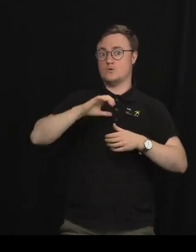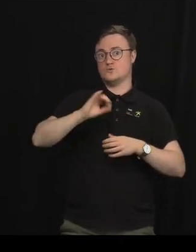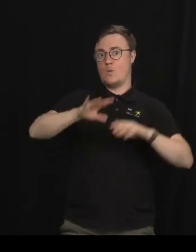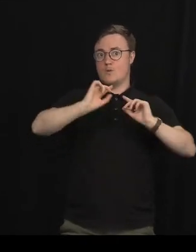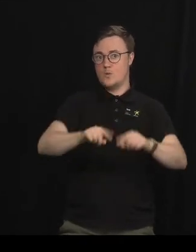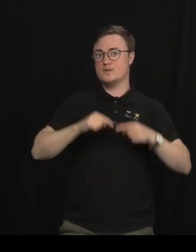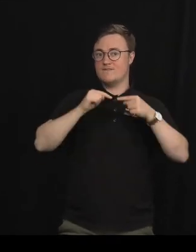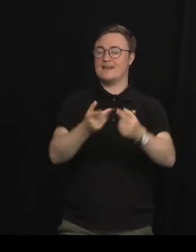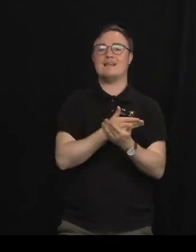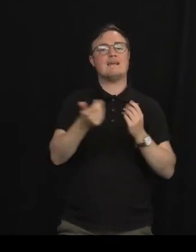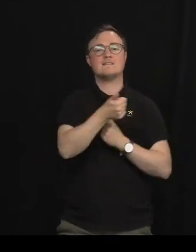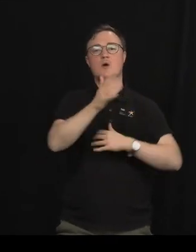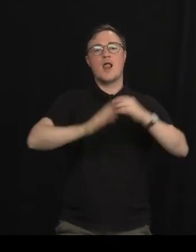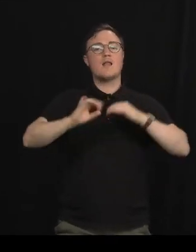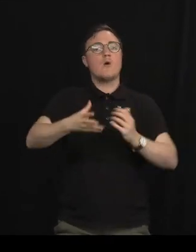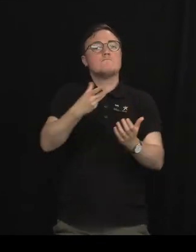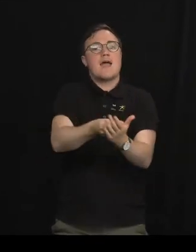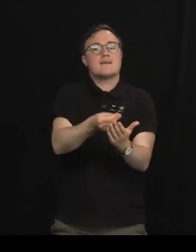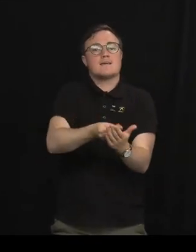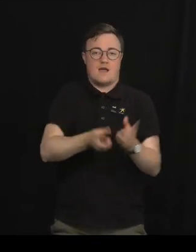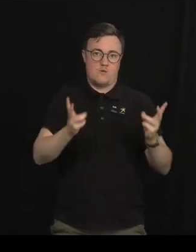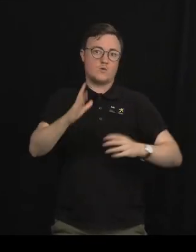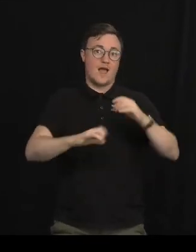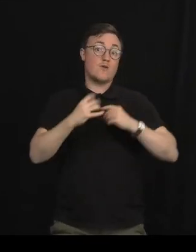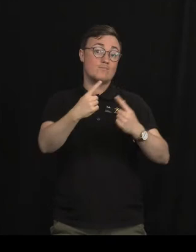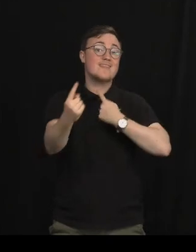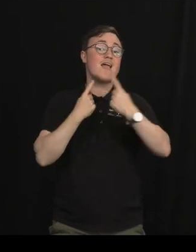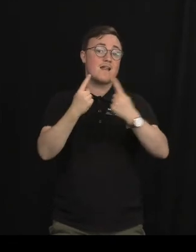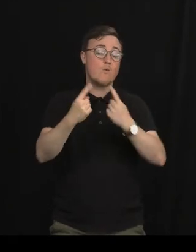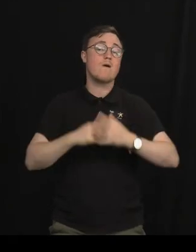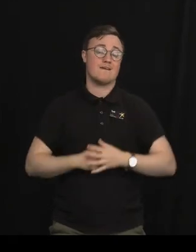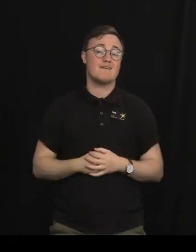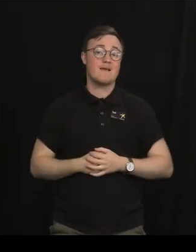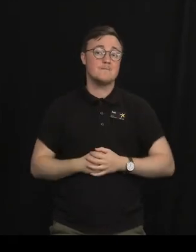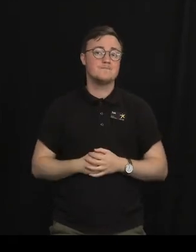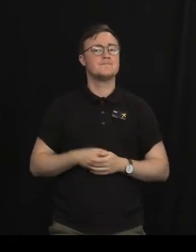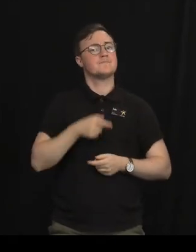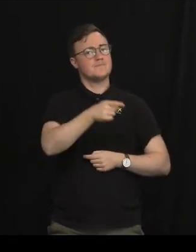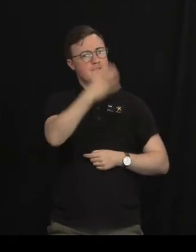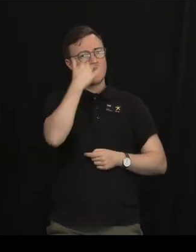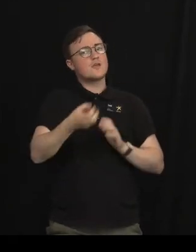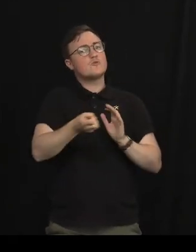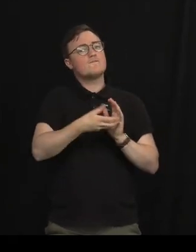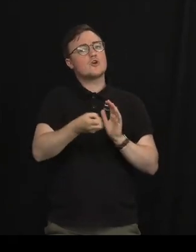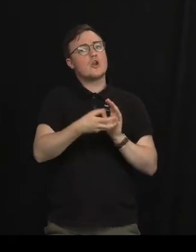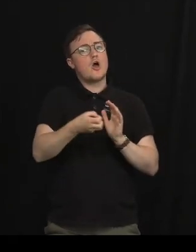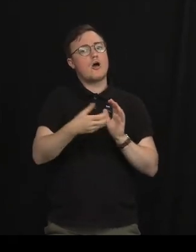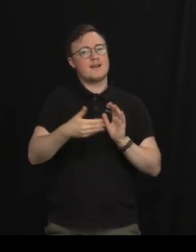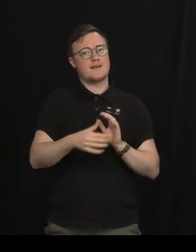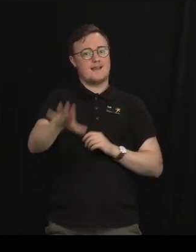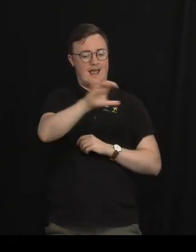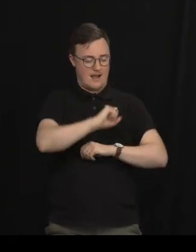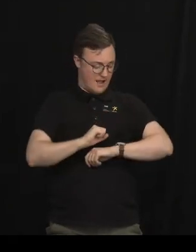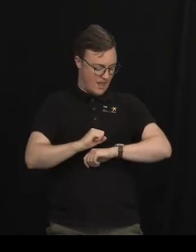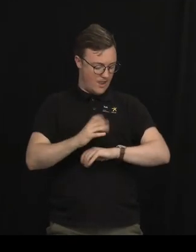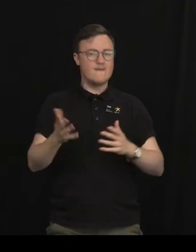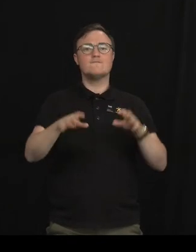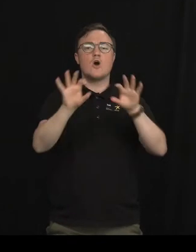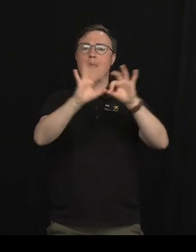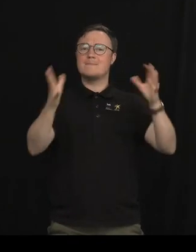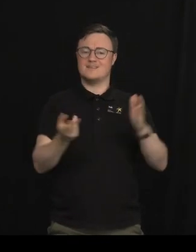not just about money, but also about dialogue. Could you just explain for everybody what is the pandemic